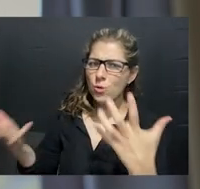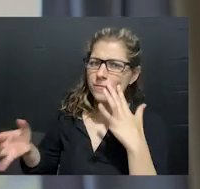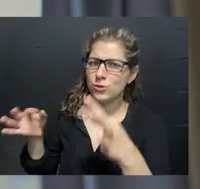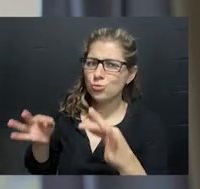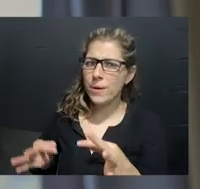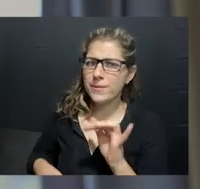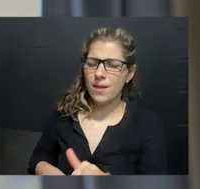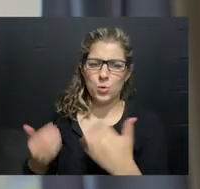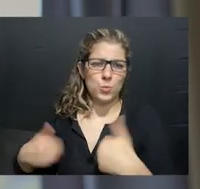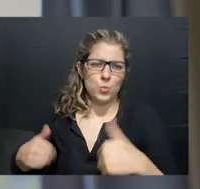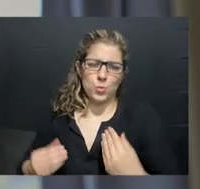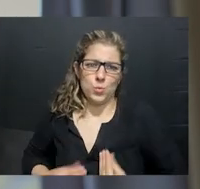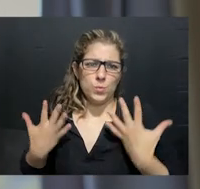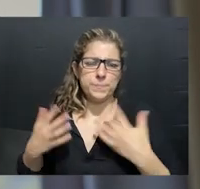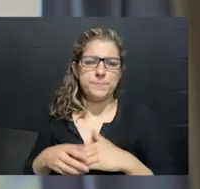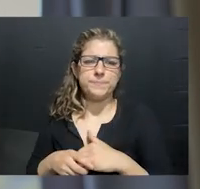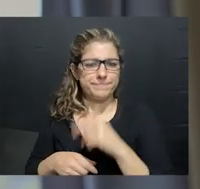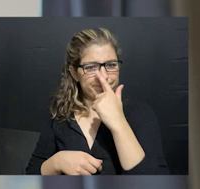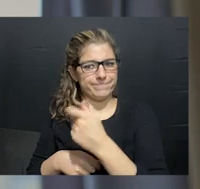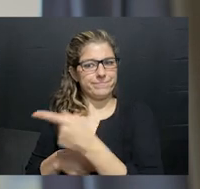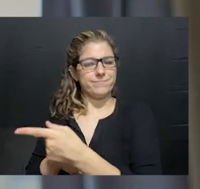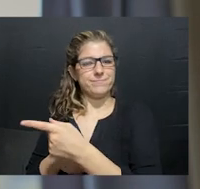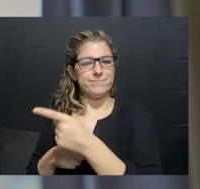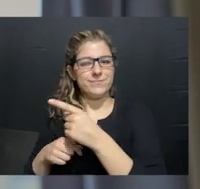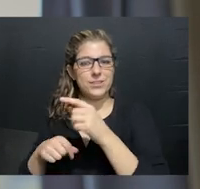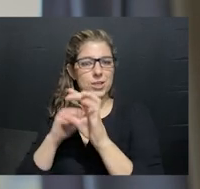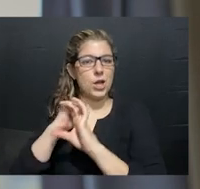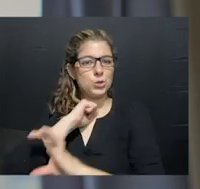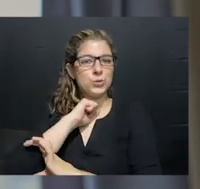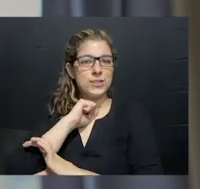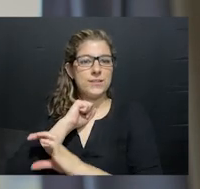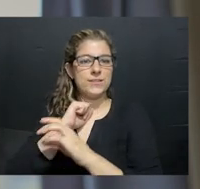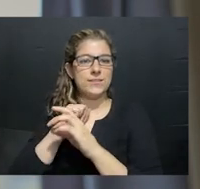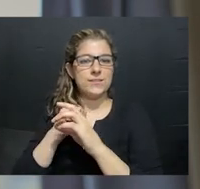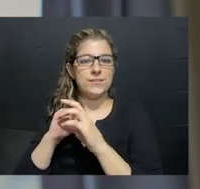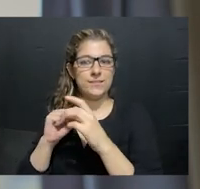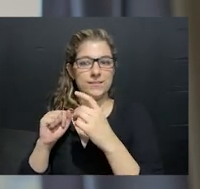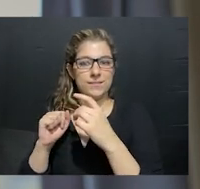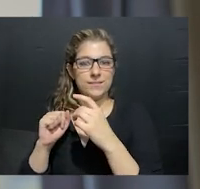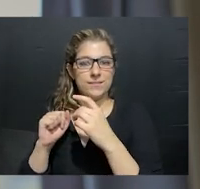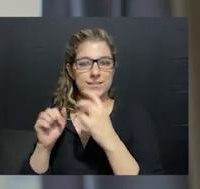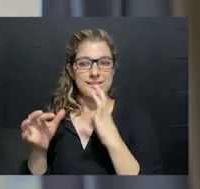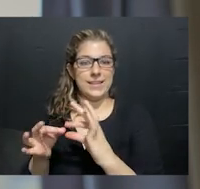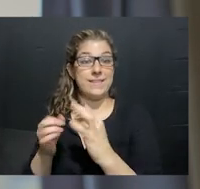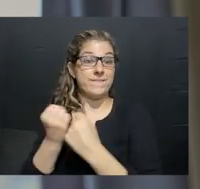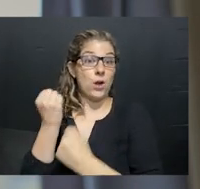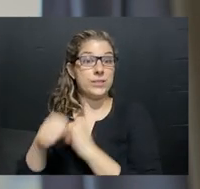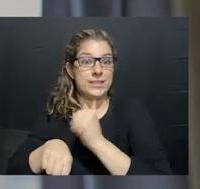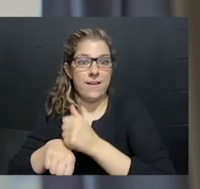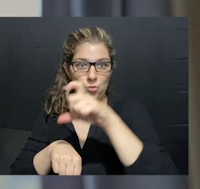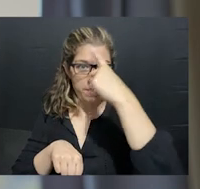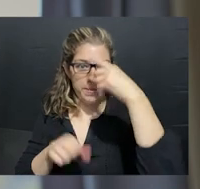in such a compelling way. It was interesting, the framers of the Constitution had expressed concern during the founding of the